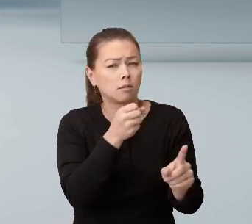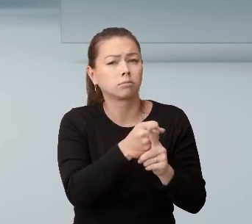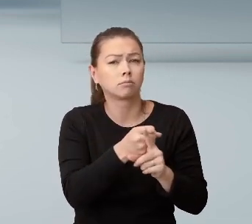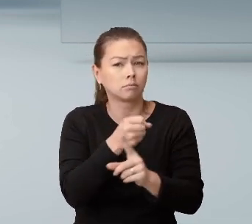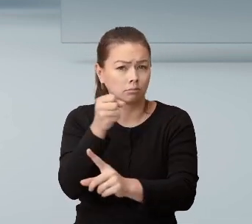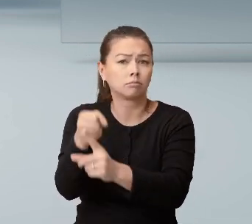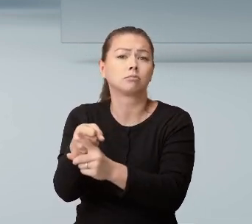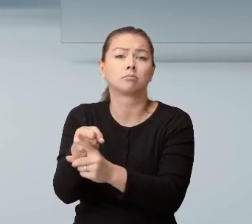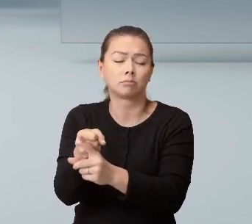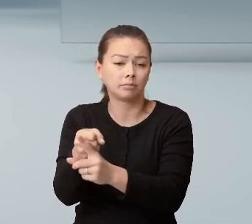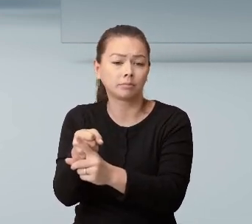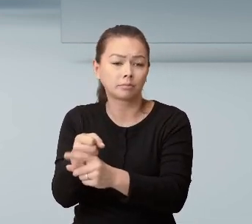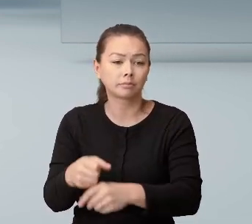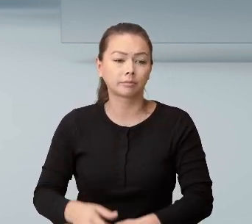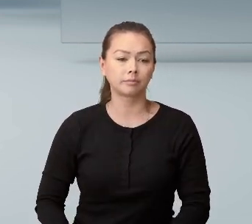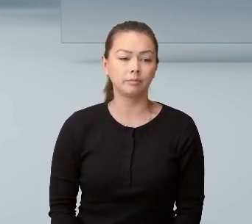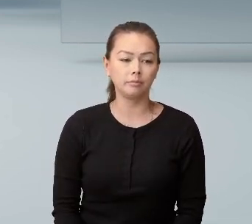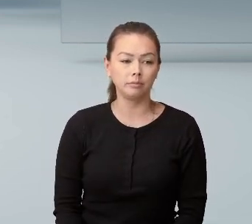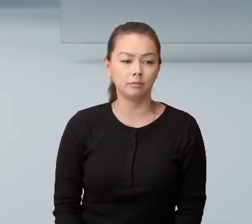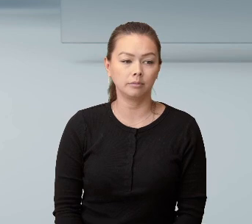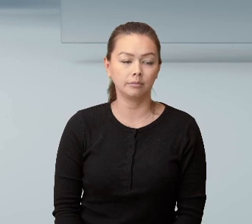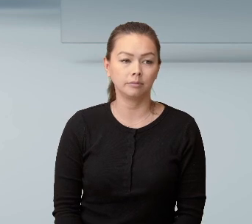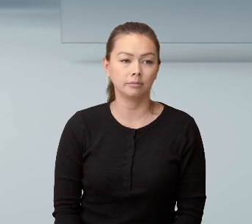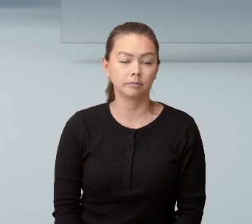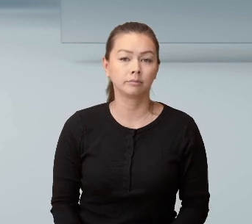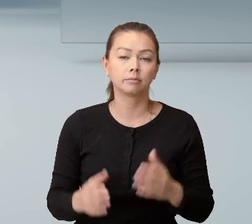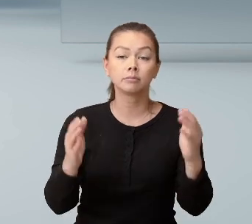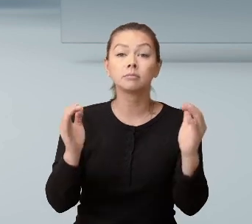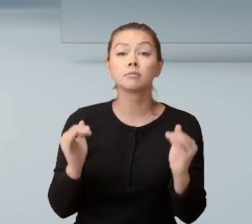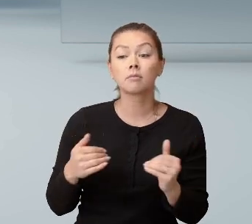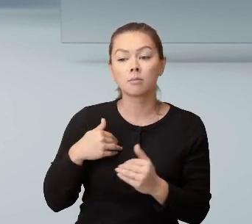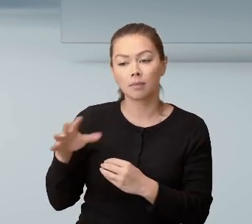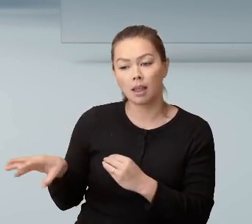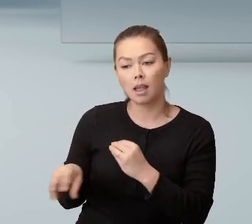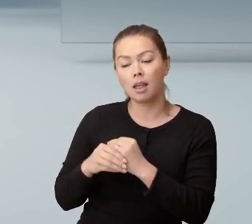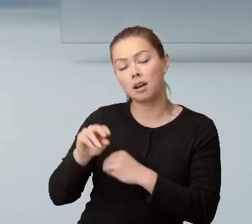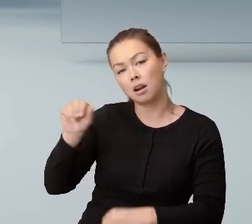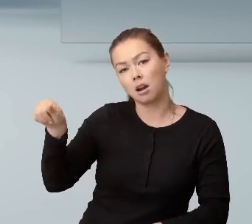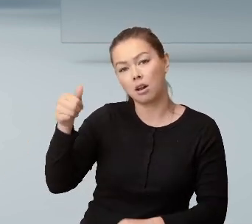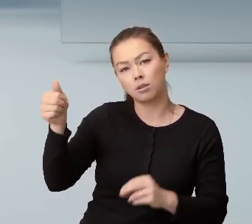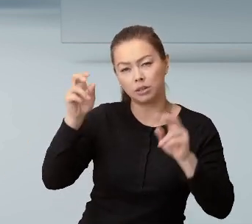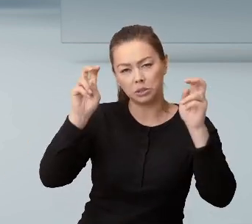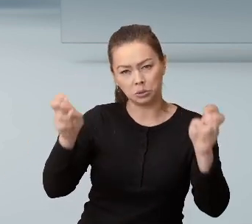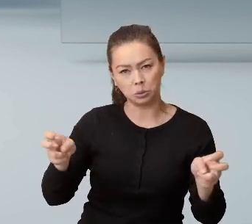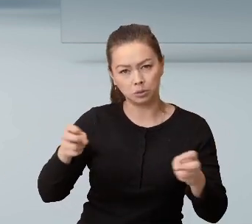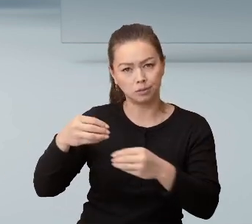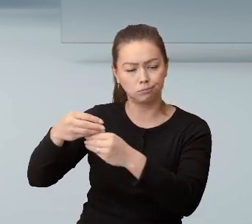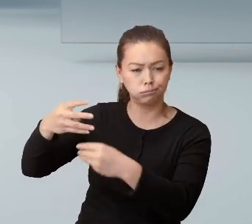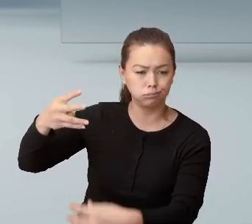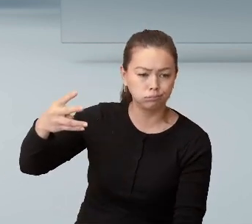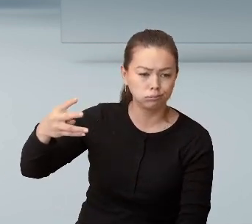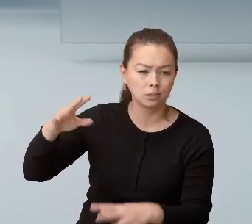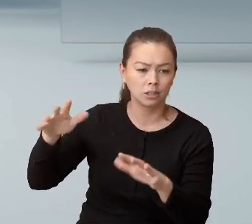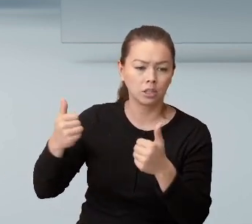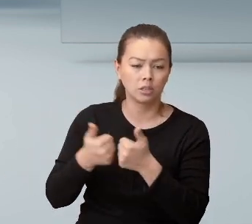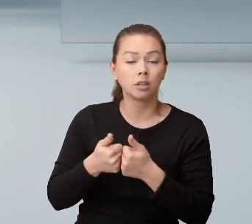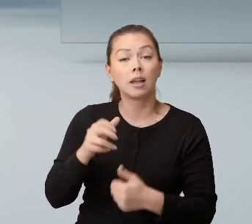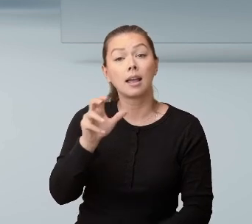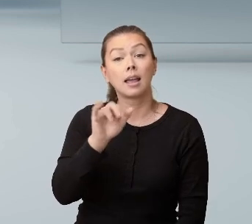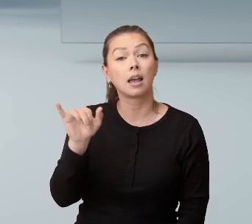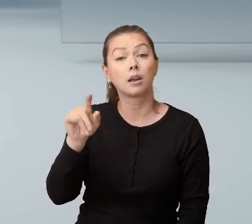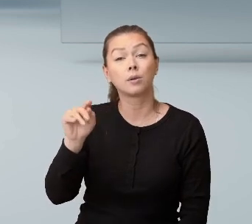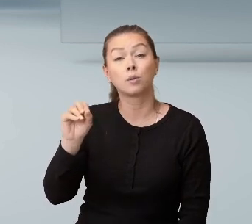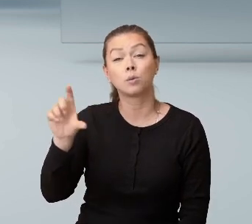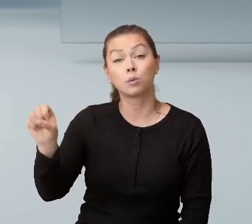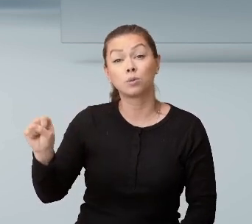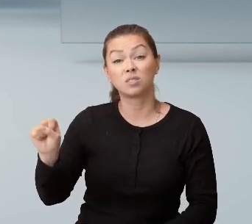And I'm going to add one more issue to the ever-increasing pile of challenges that we face, AI tools